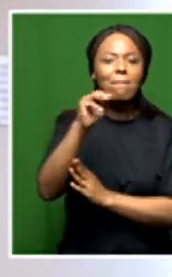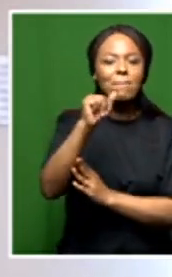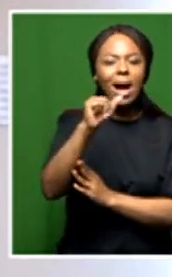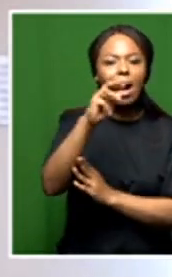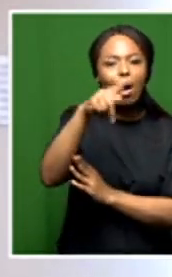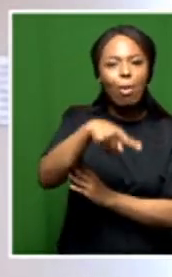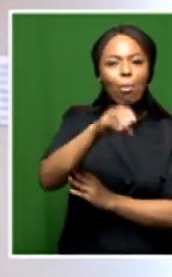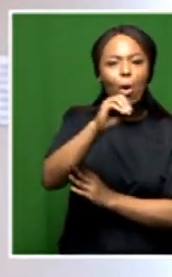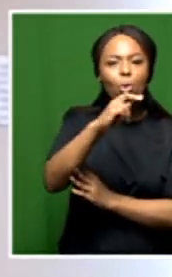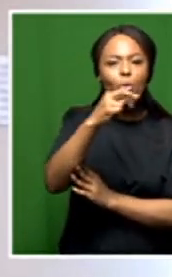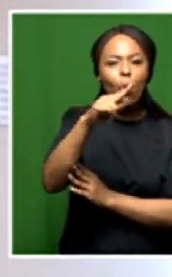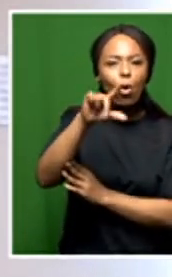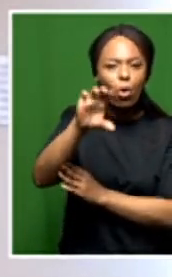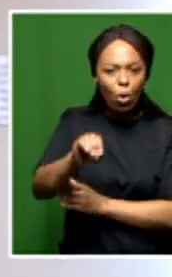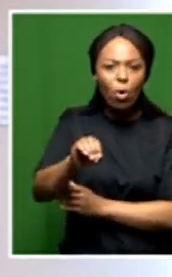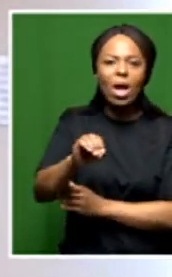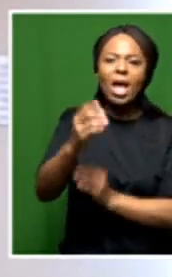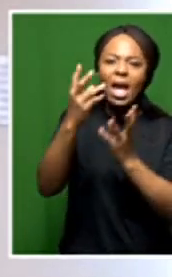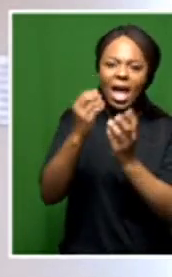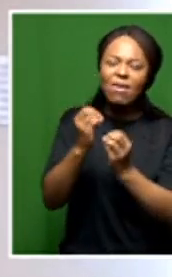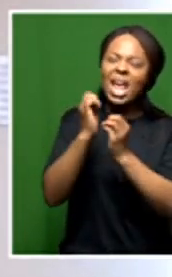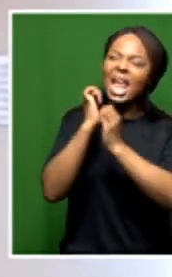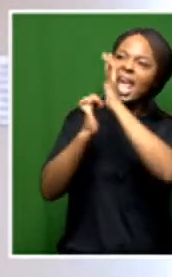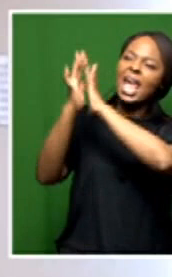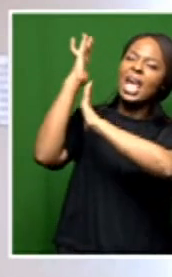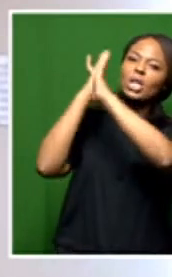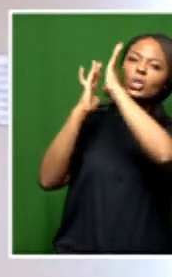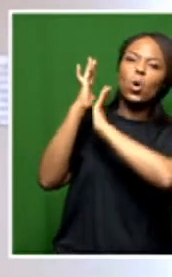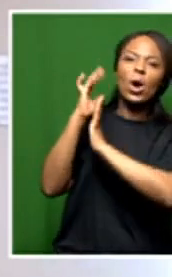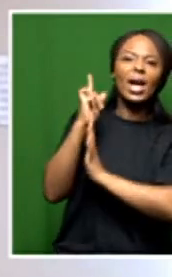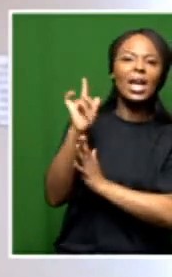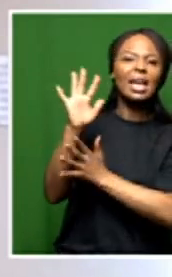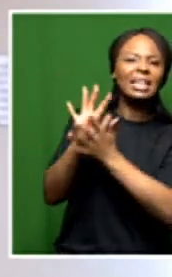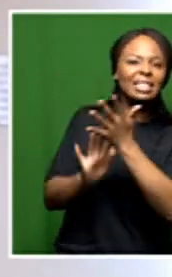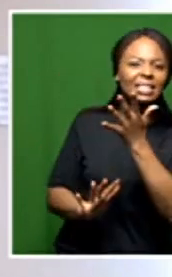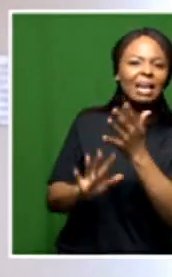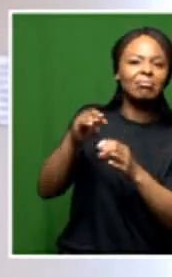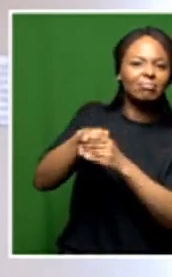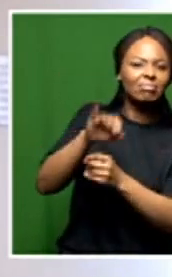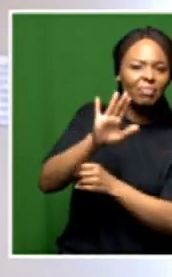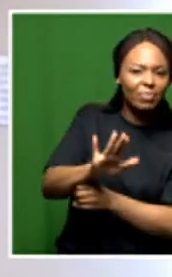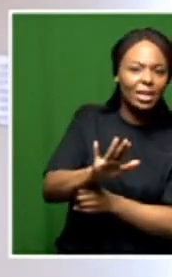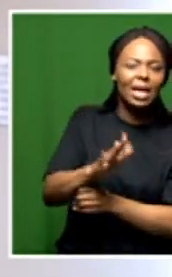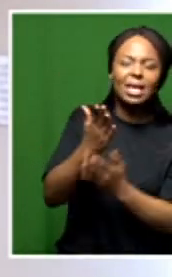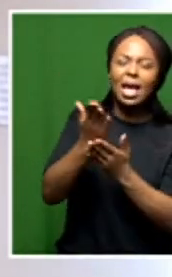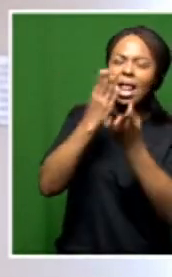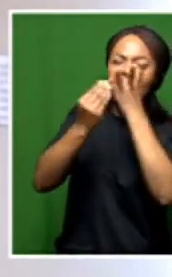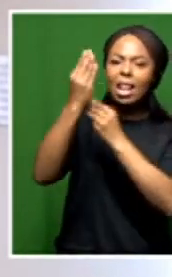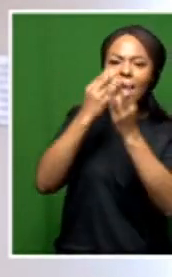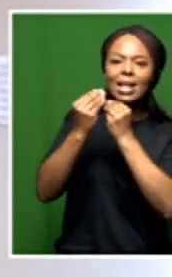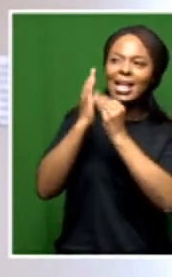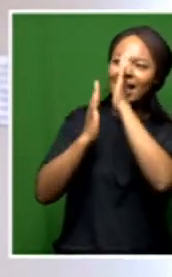Site there with so much historical and cultural content that you can actually learn so much about the history and the trading of this particular